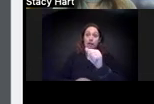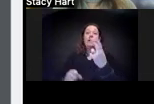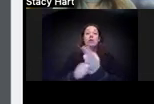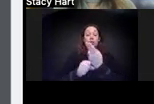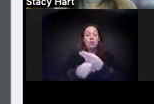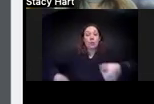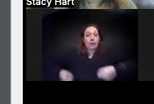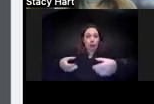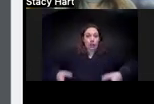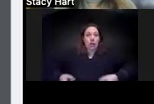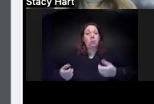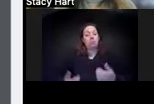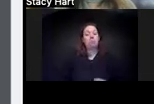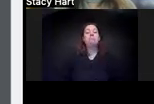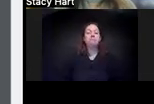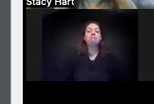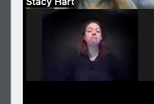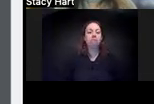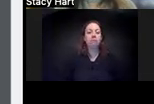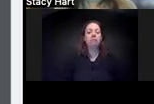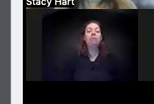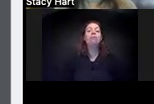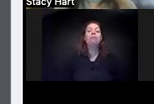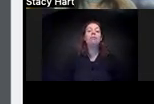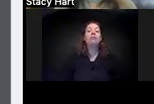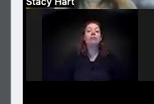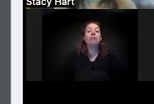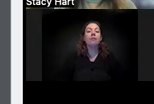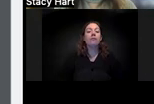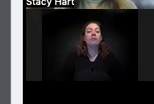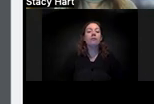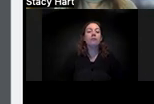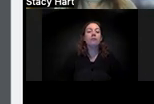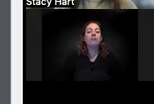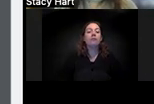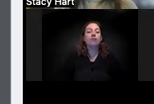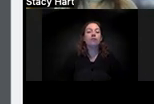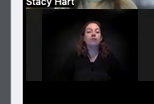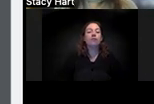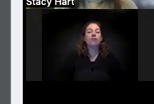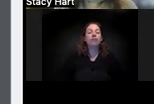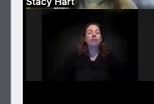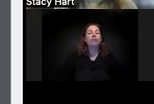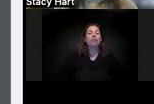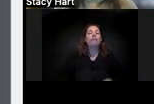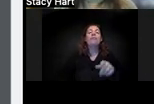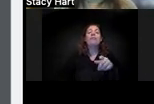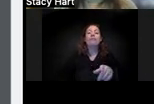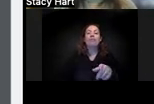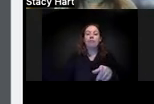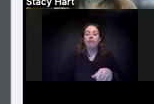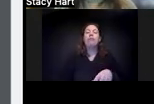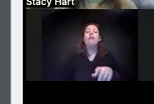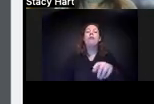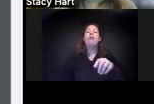of mobility disability is closer to 6%. These statistics